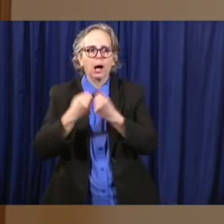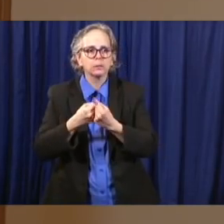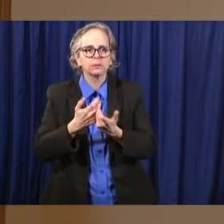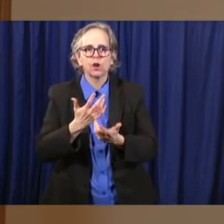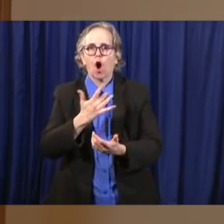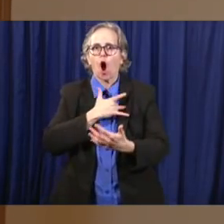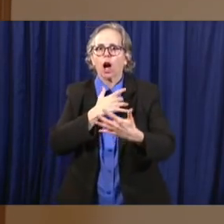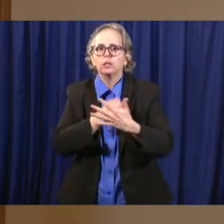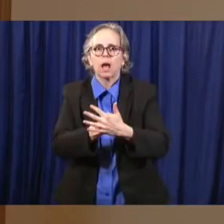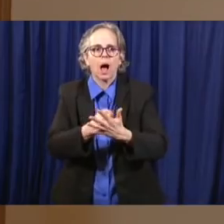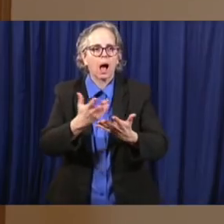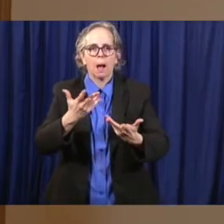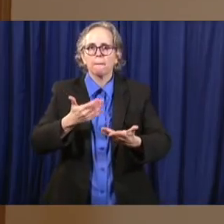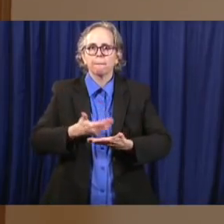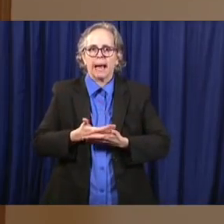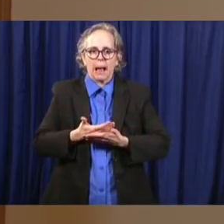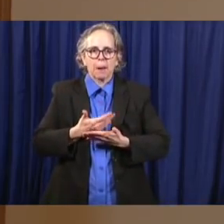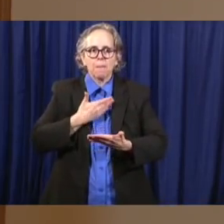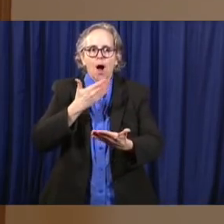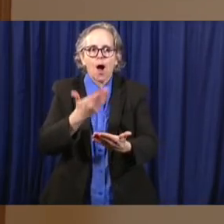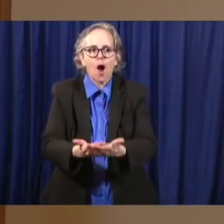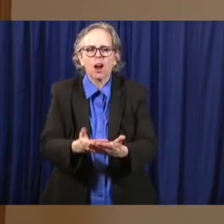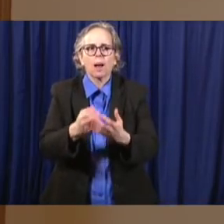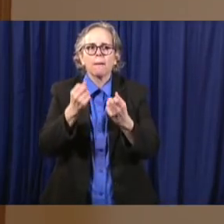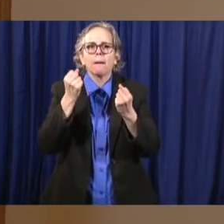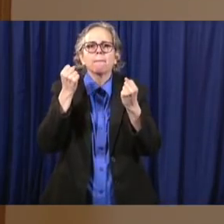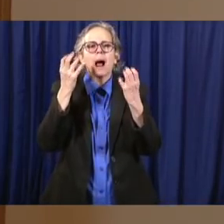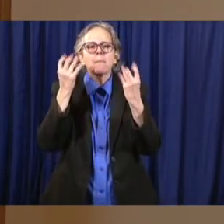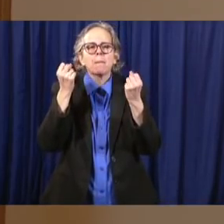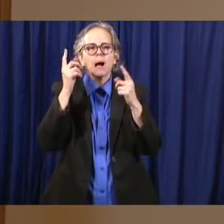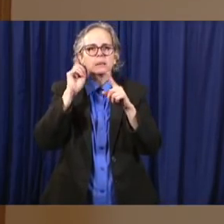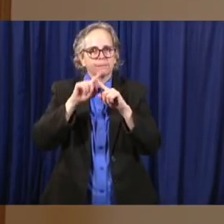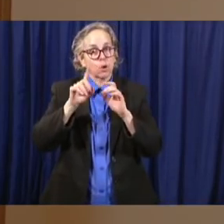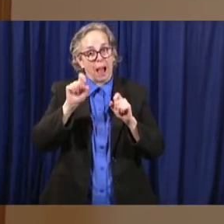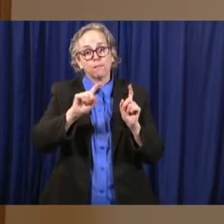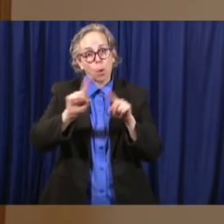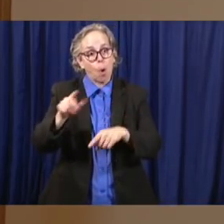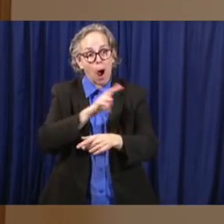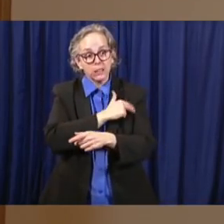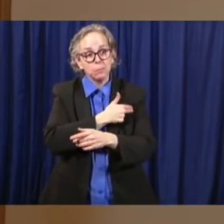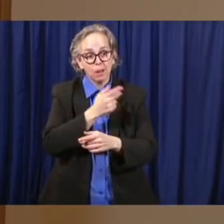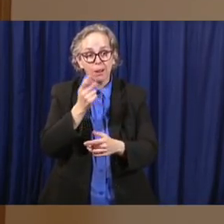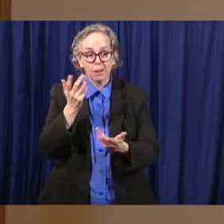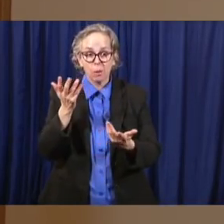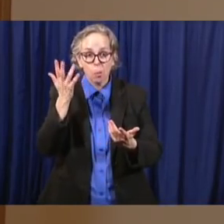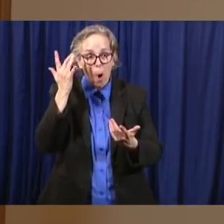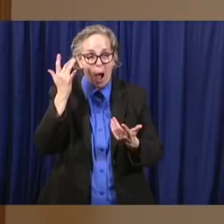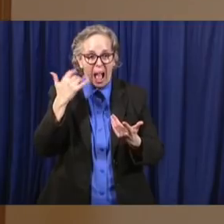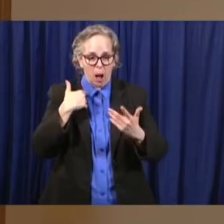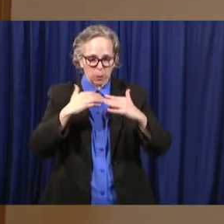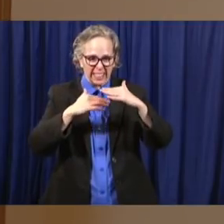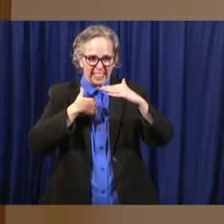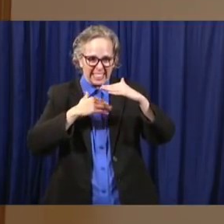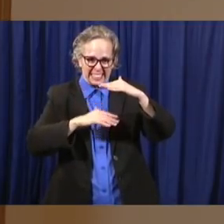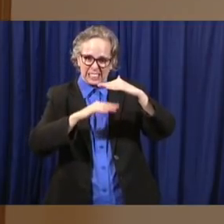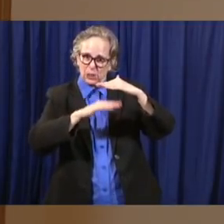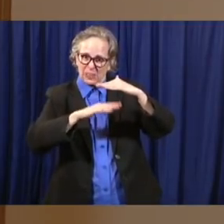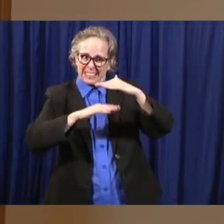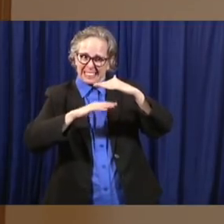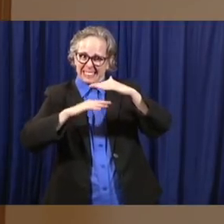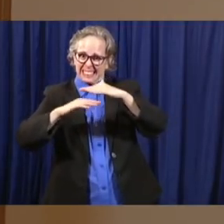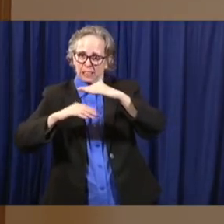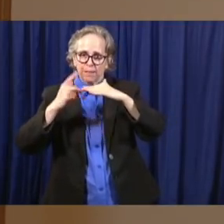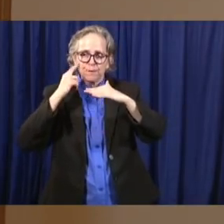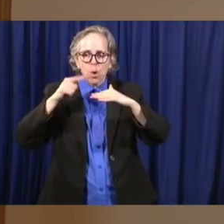strokes, or a baby. And part of our keeping this hospital capacity open is for them too.